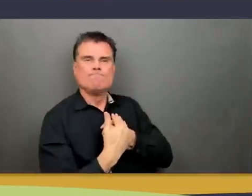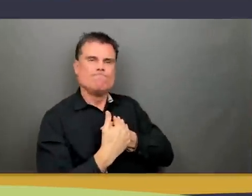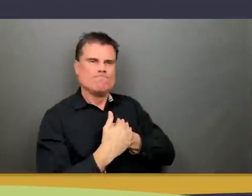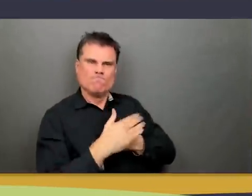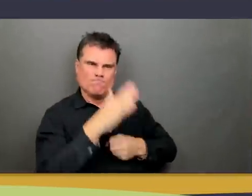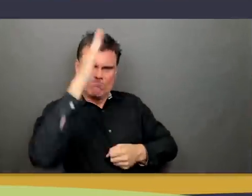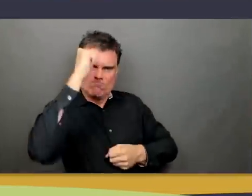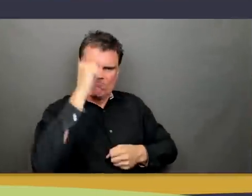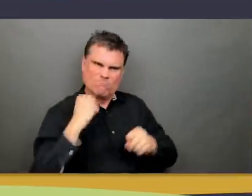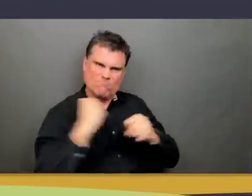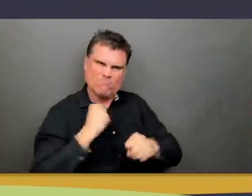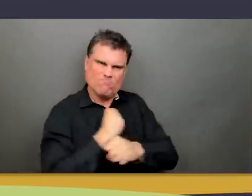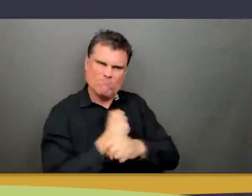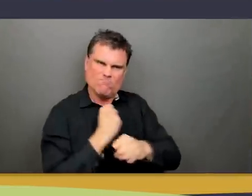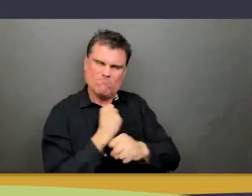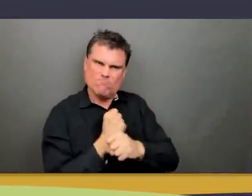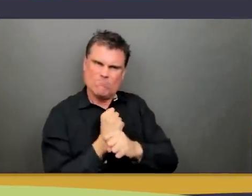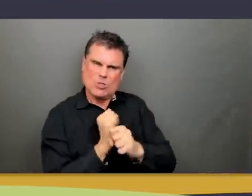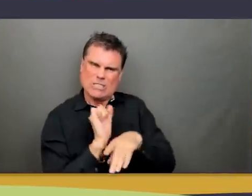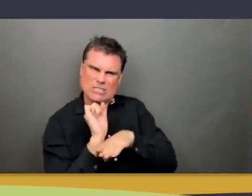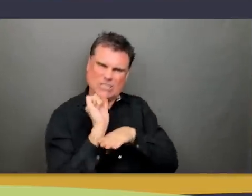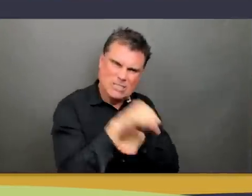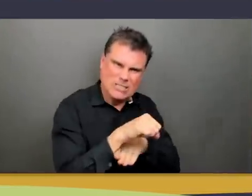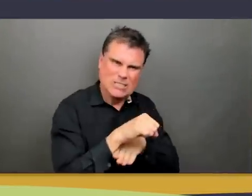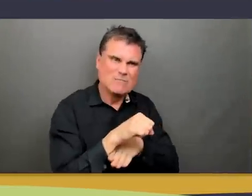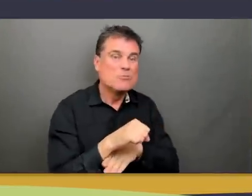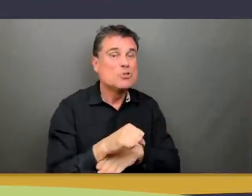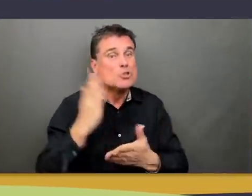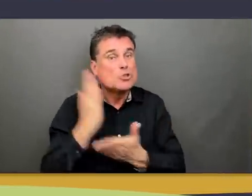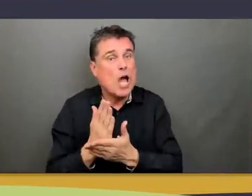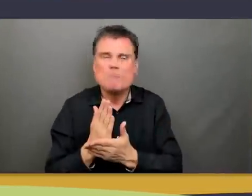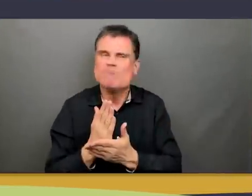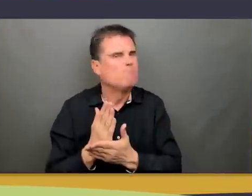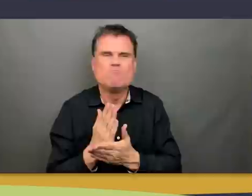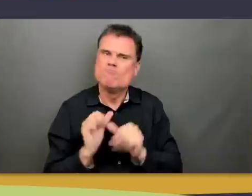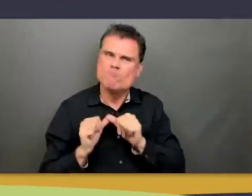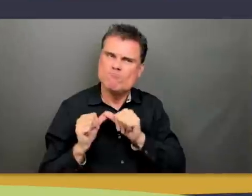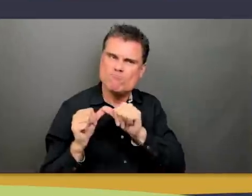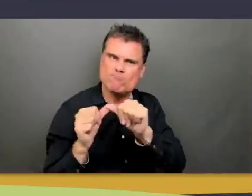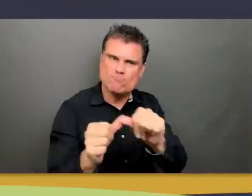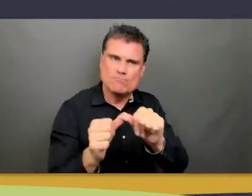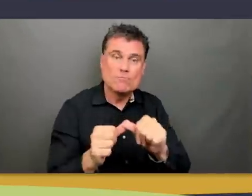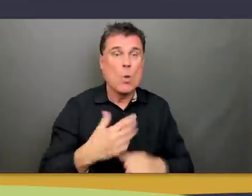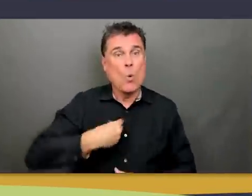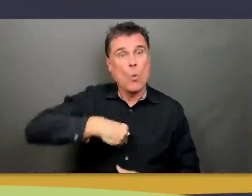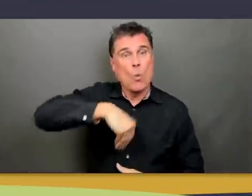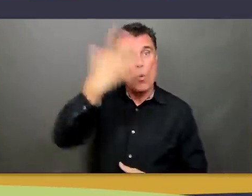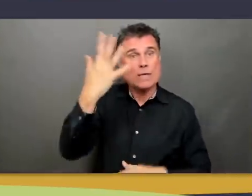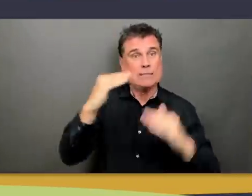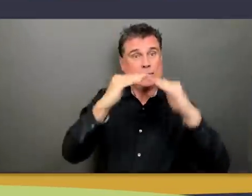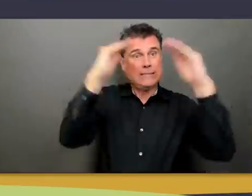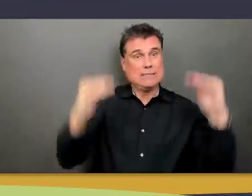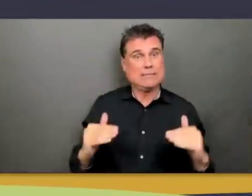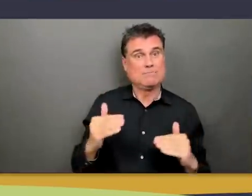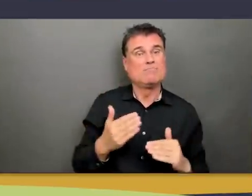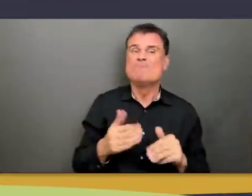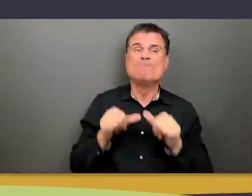unjust subjugation. This is really how white supremacy became embedded in all aspects of our